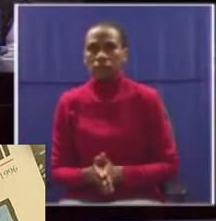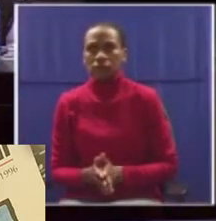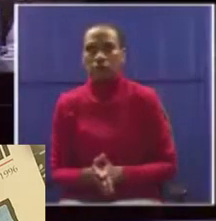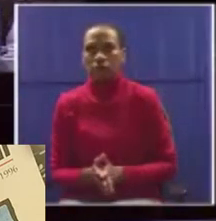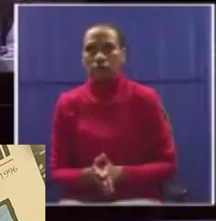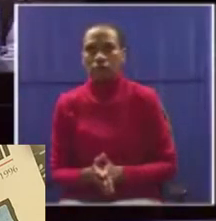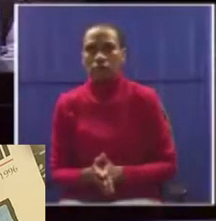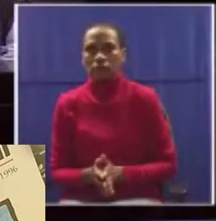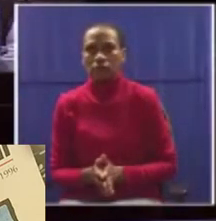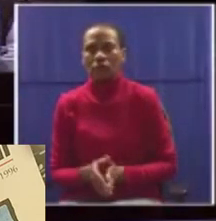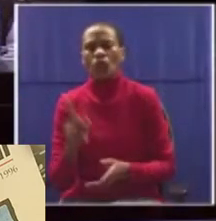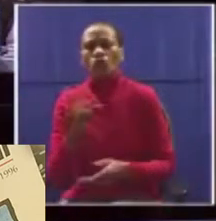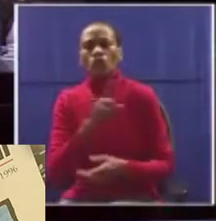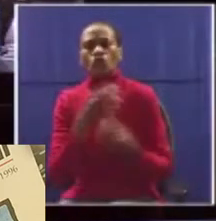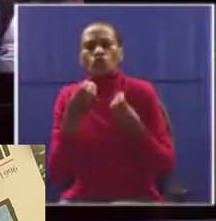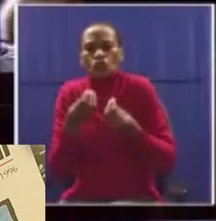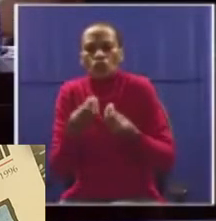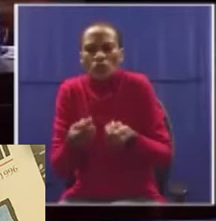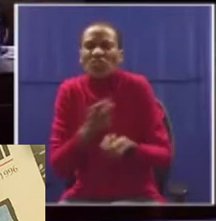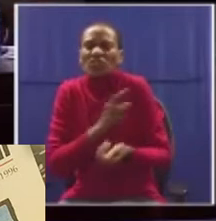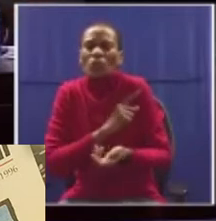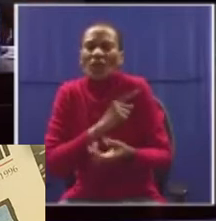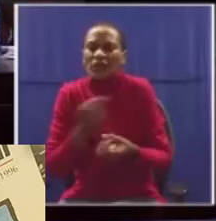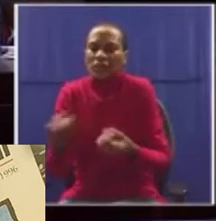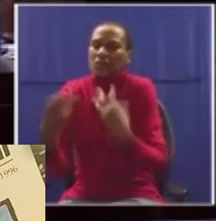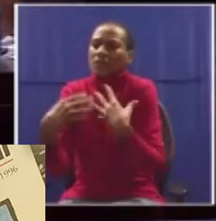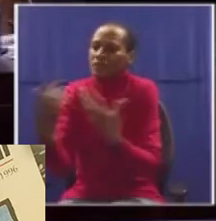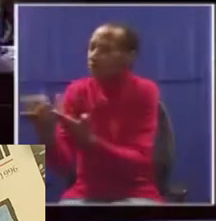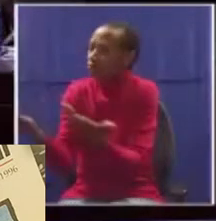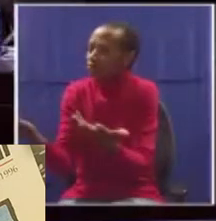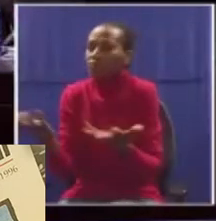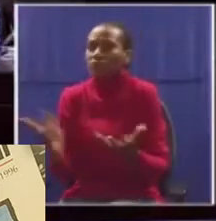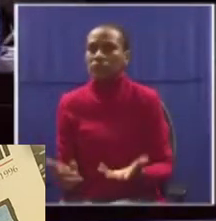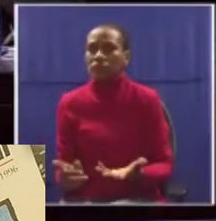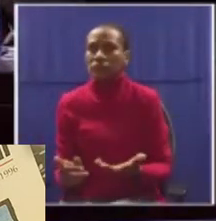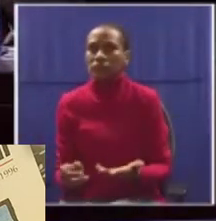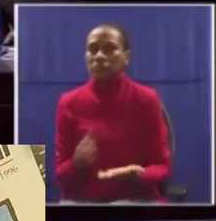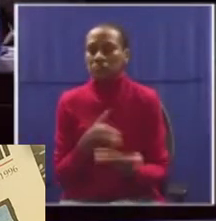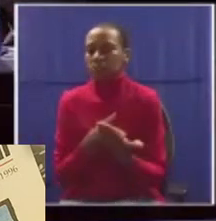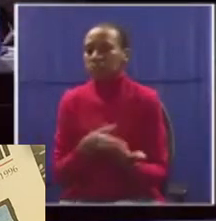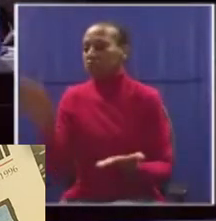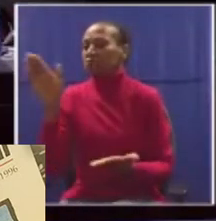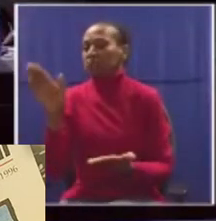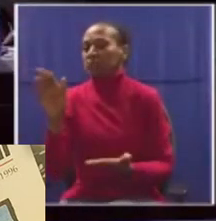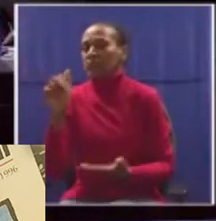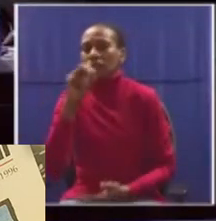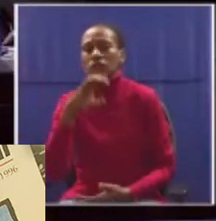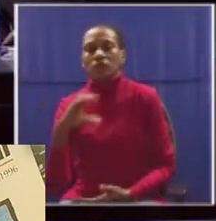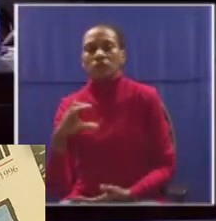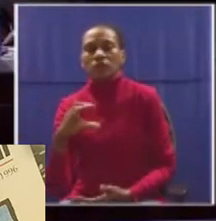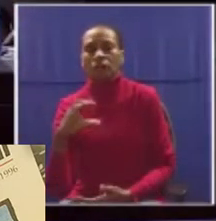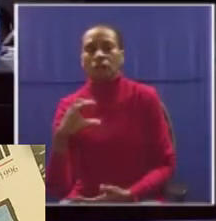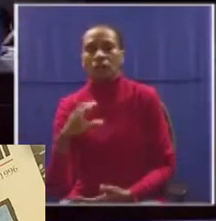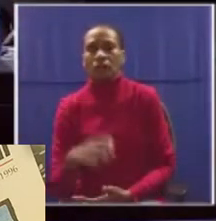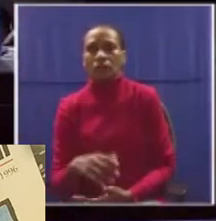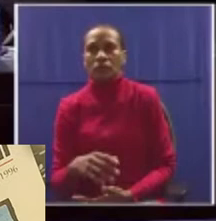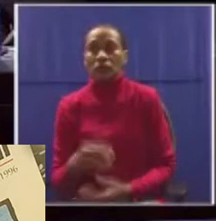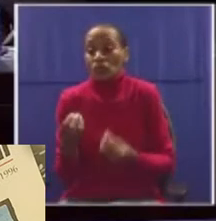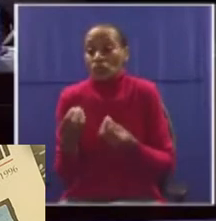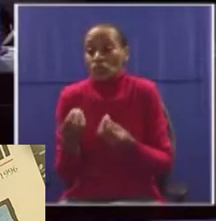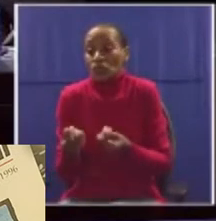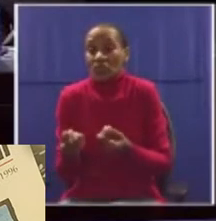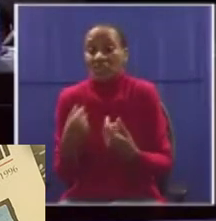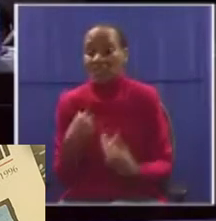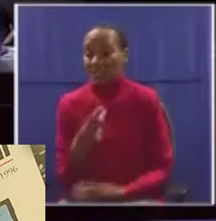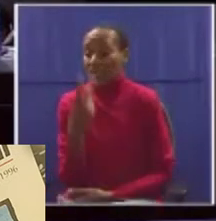where does the solution while being grounded remove the ANC that's a solution